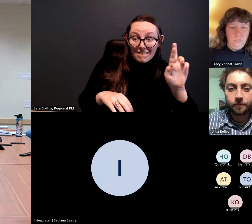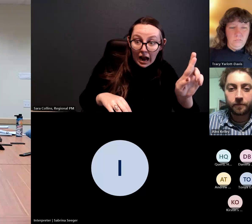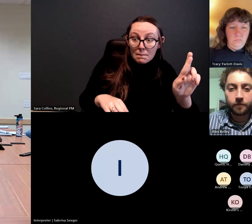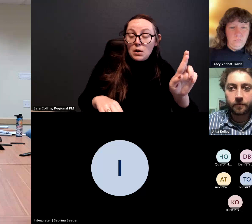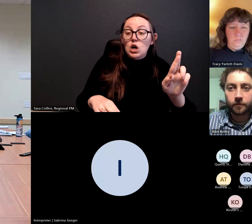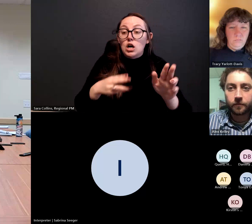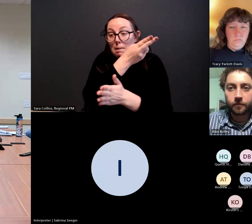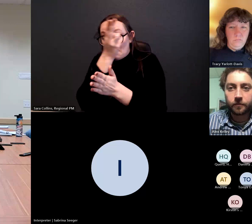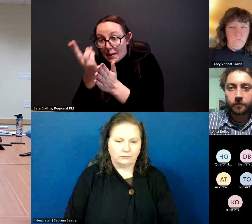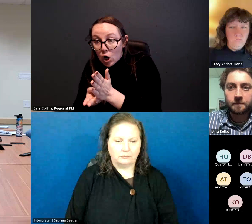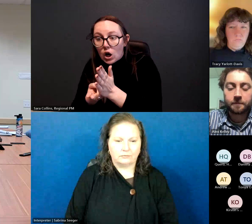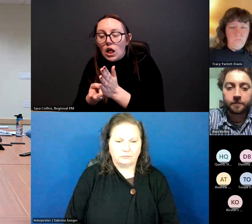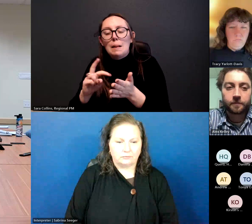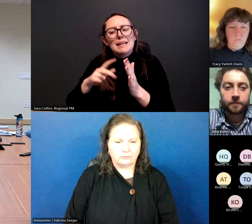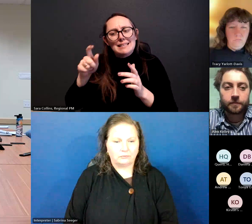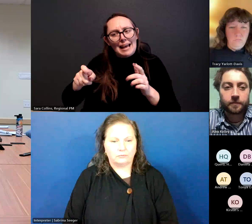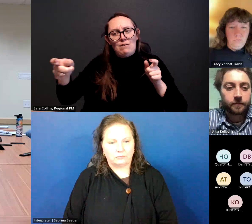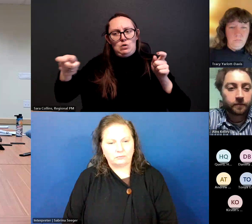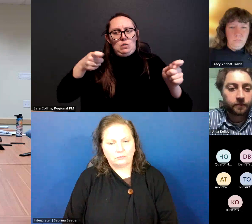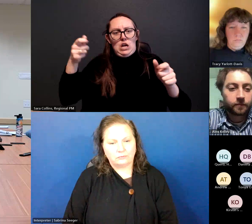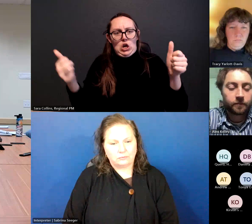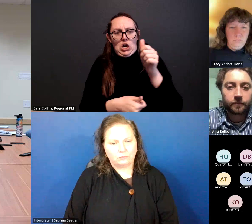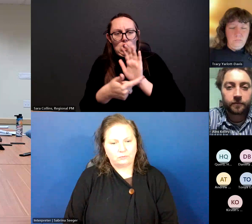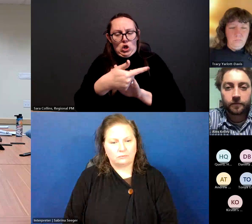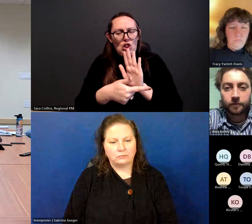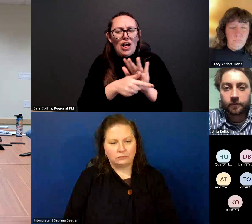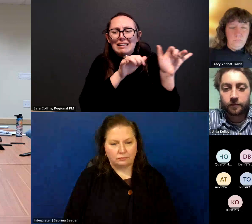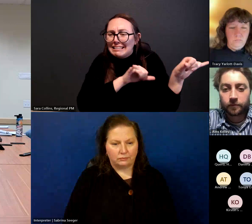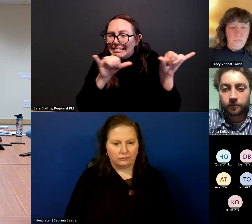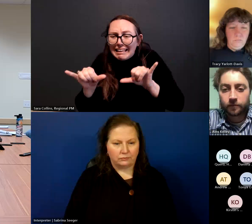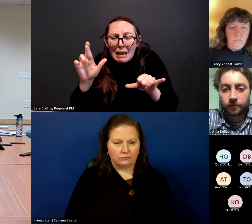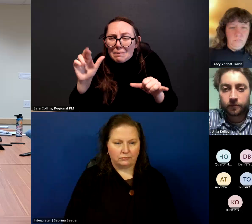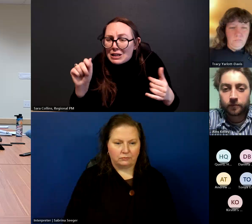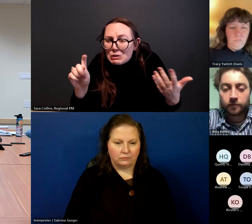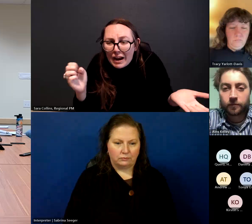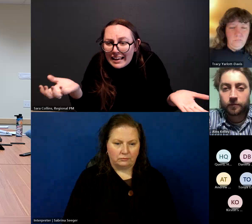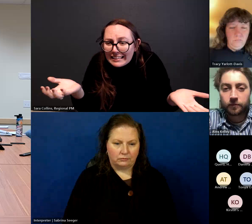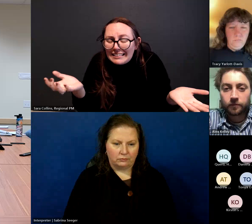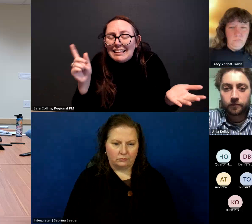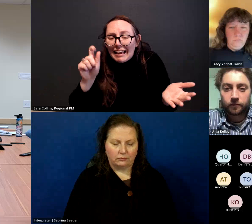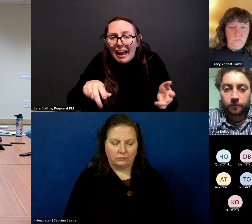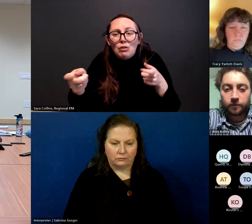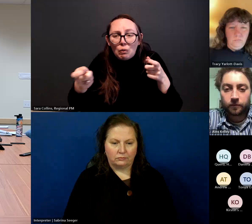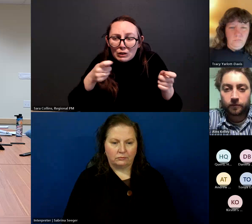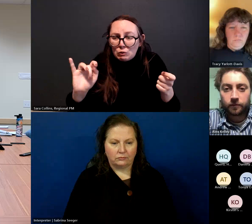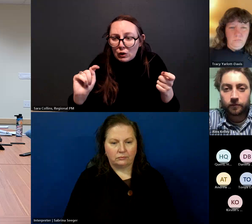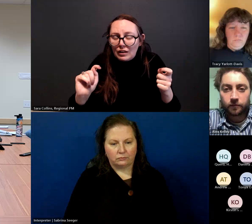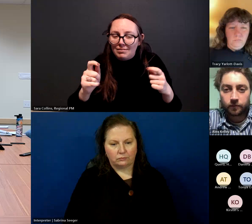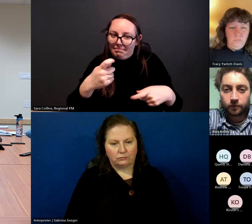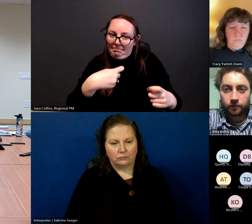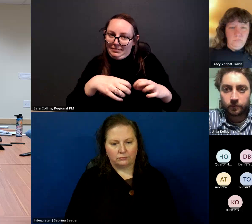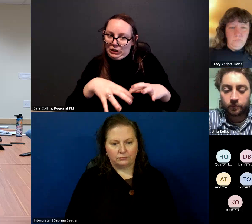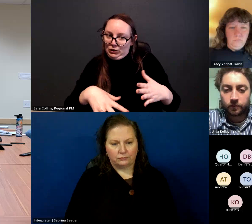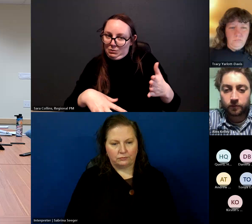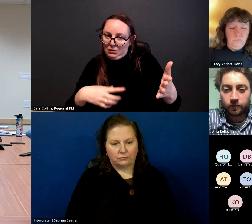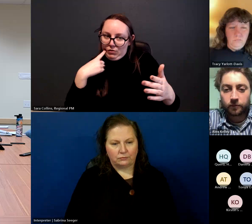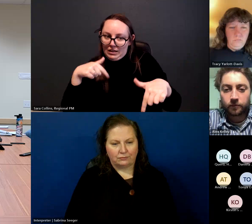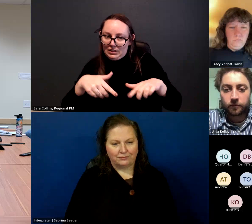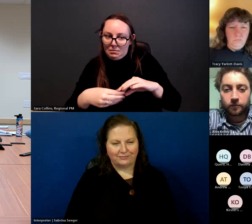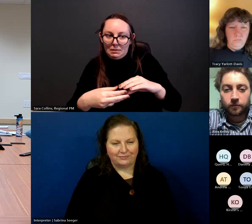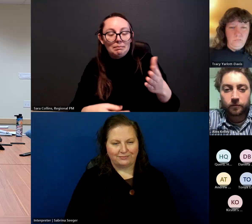like a rate case. And that plan is long overdue because now all the CUDs have aerial